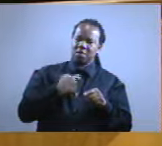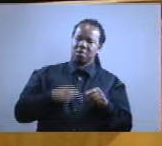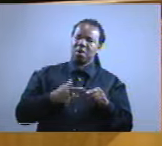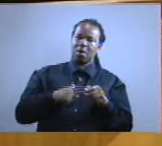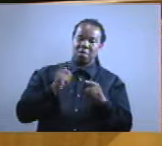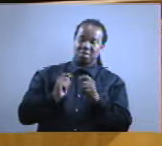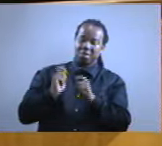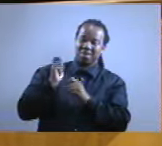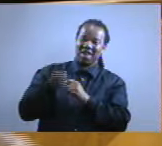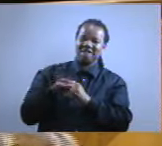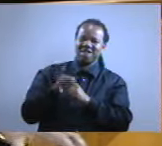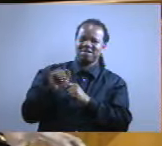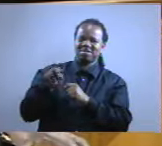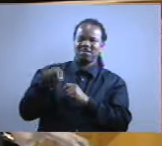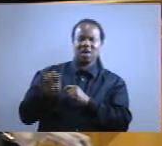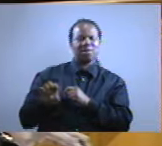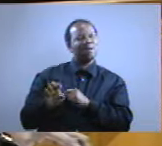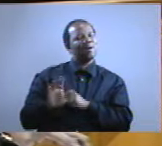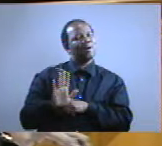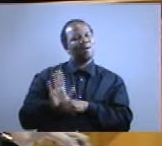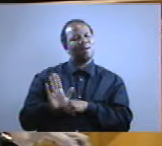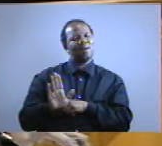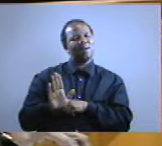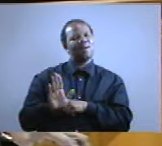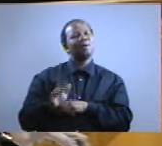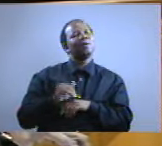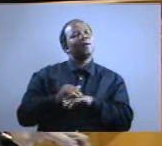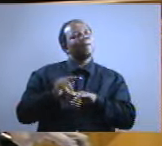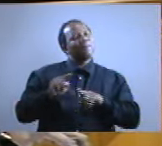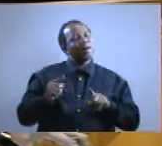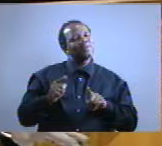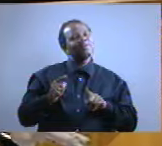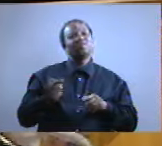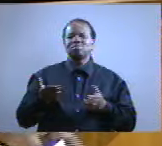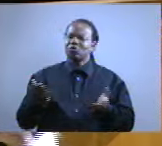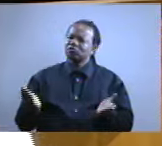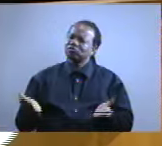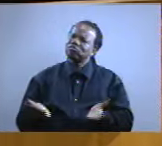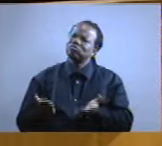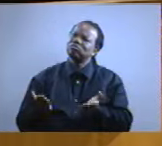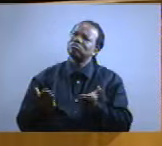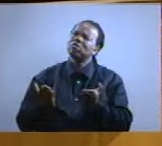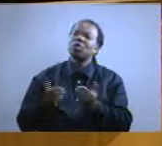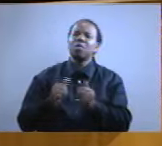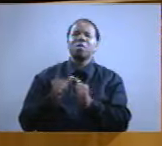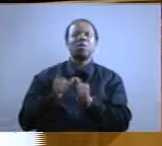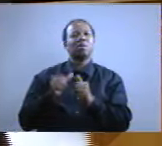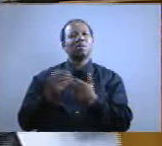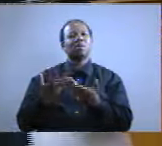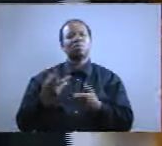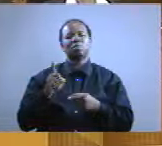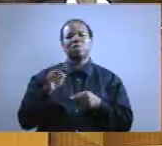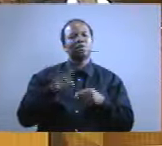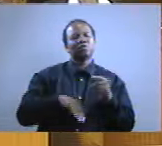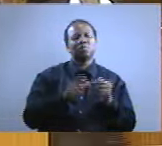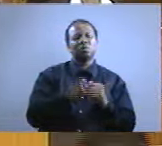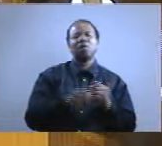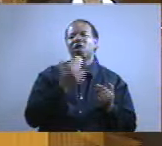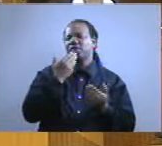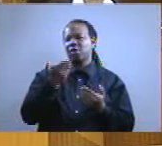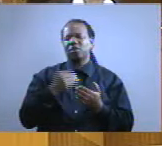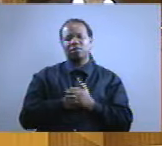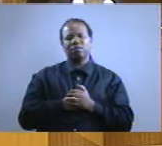should be resisted. Sometimes incentives can have a more positive effect than punishment. I thank you. Thank you, Honorable